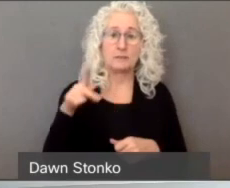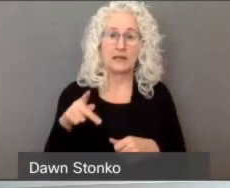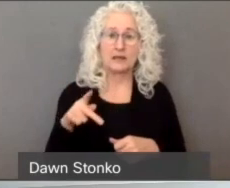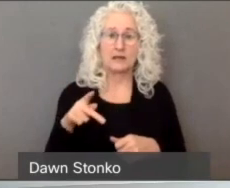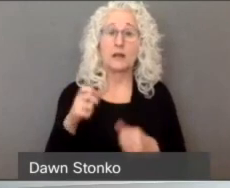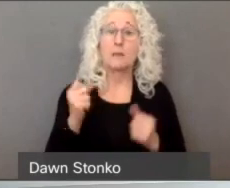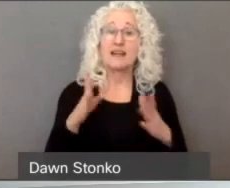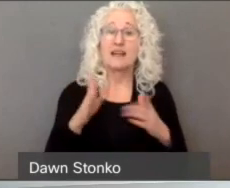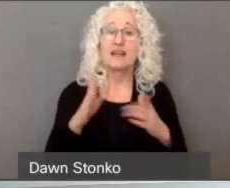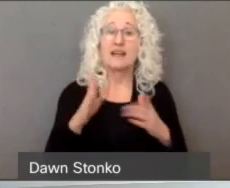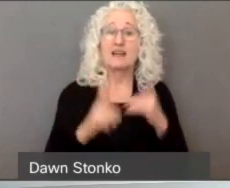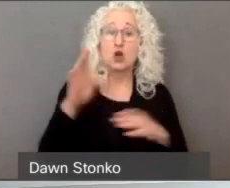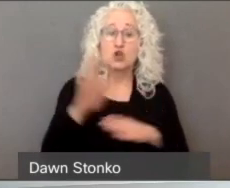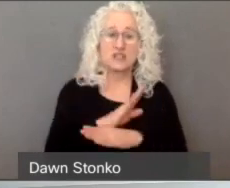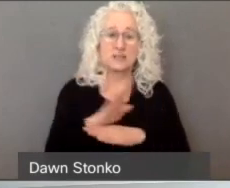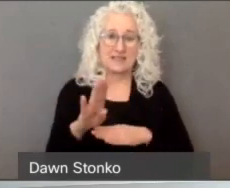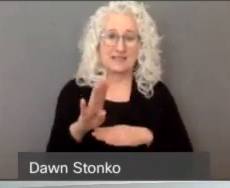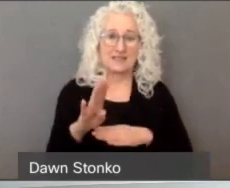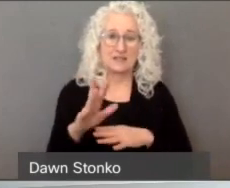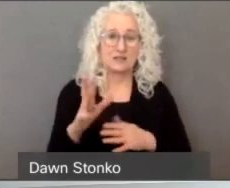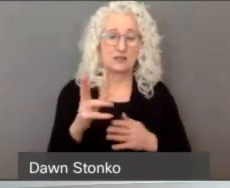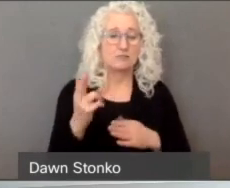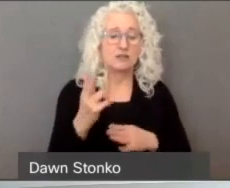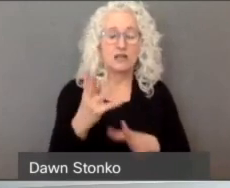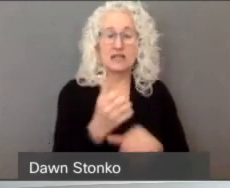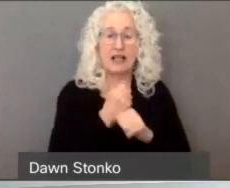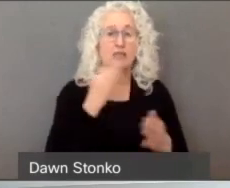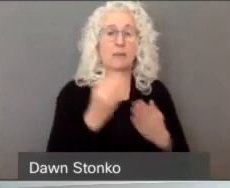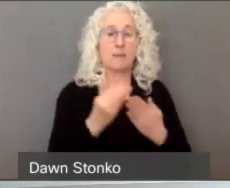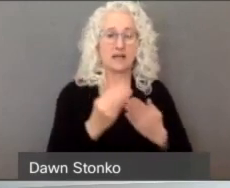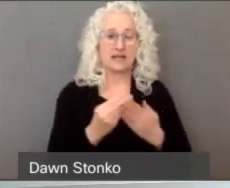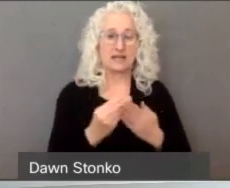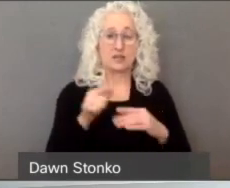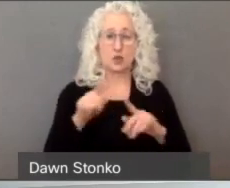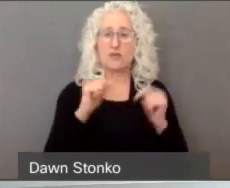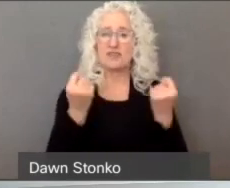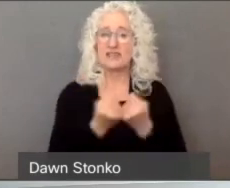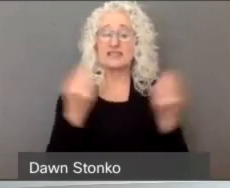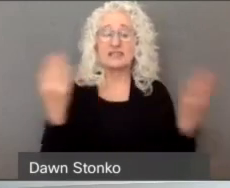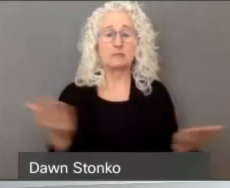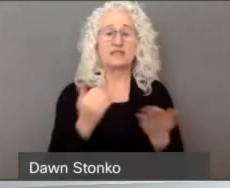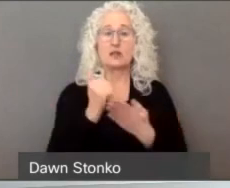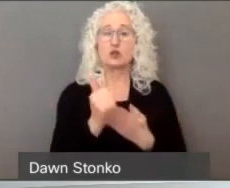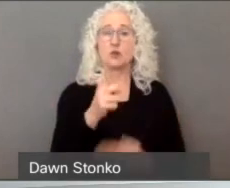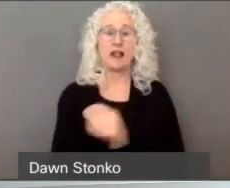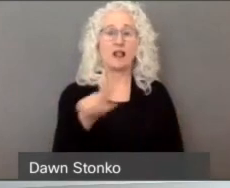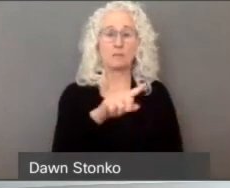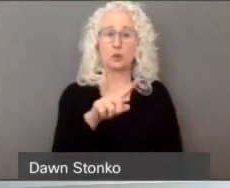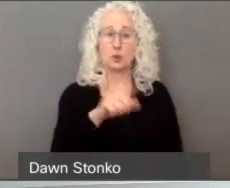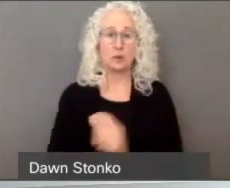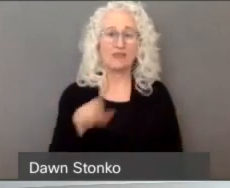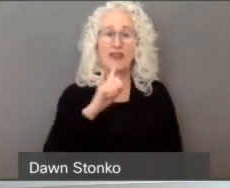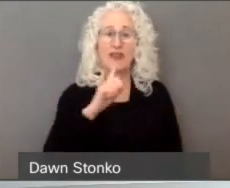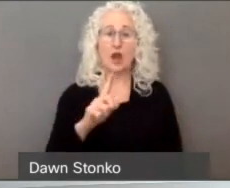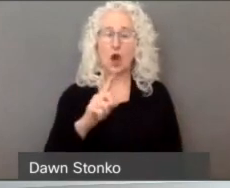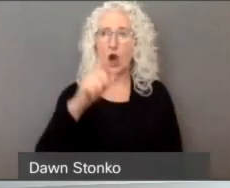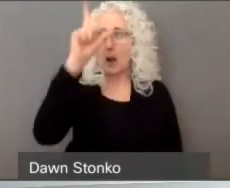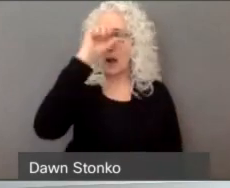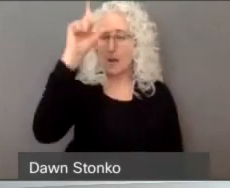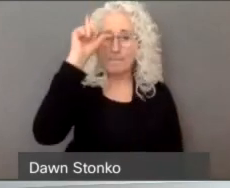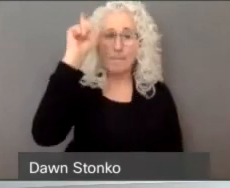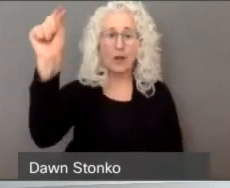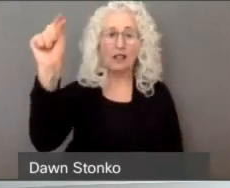largest businesses sucked up that money. So this team is here to help you. They are brilliant and they